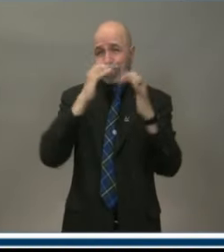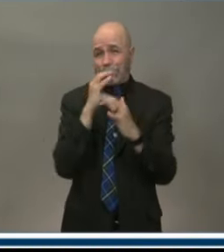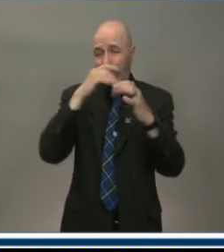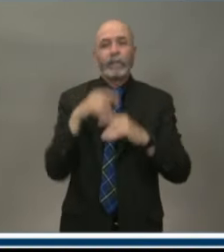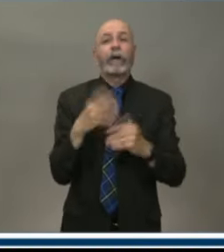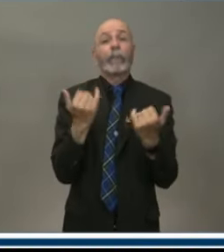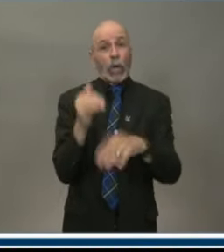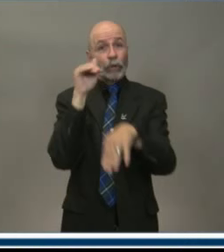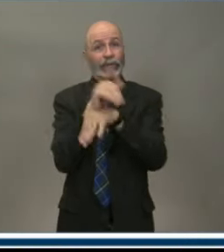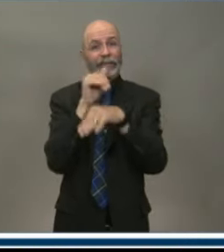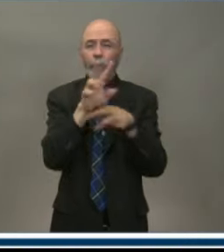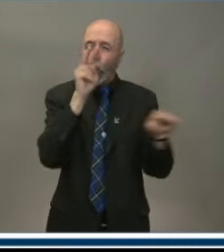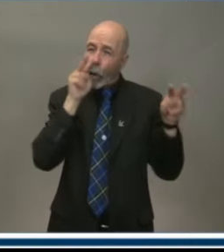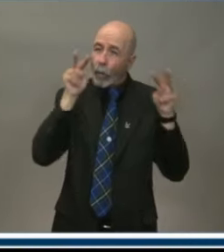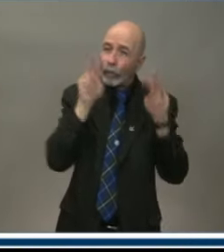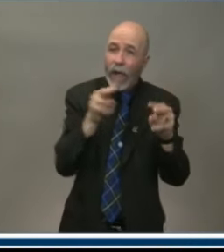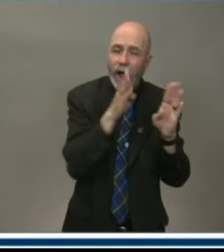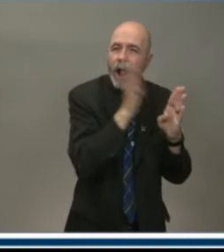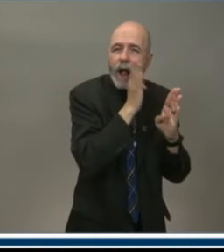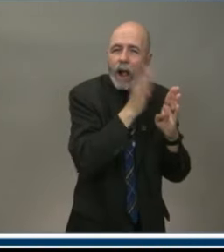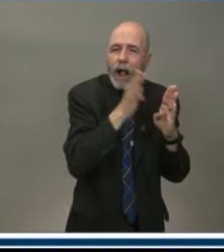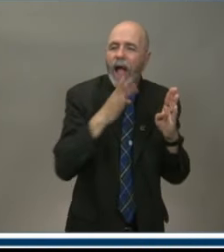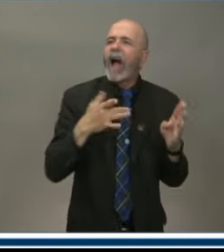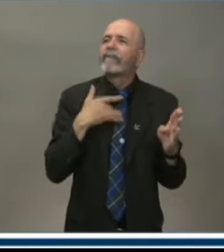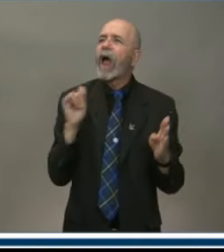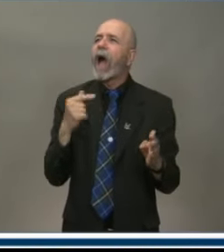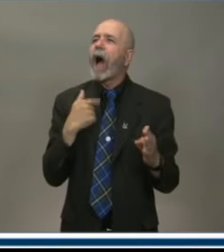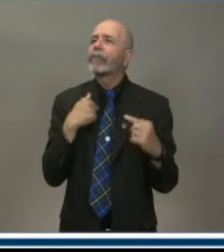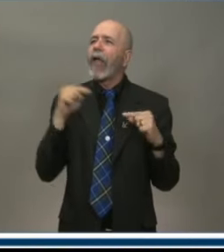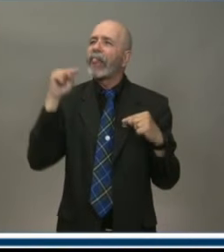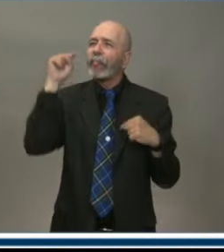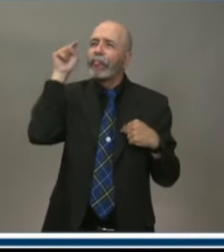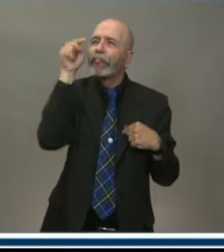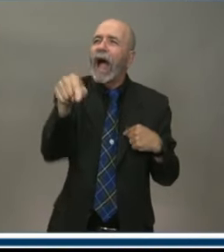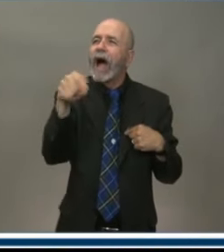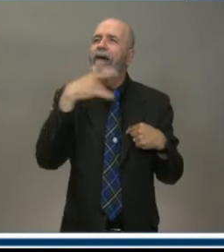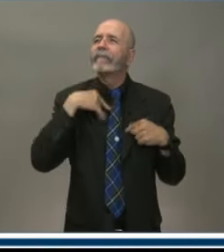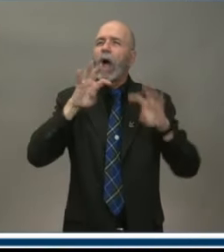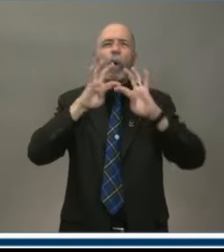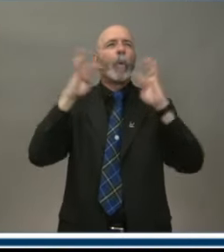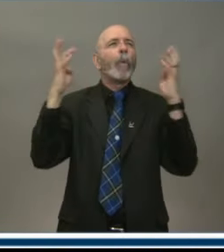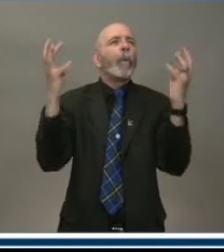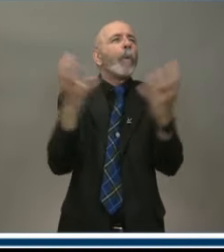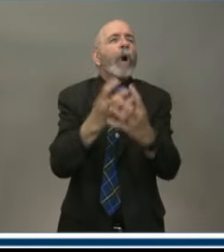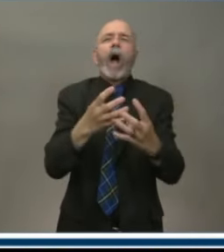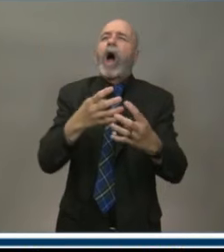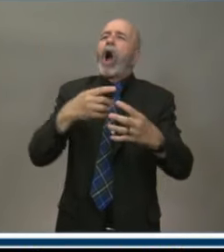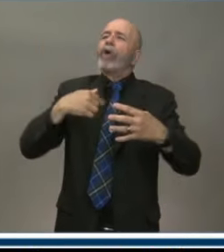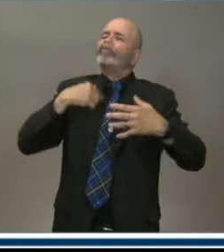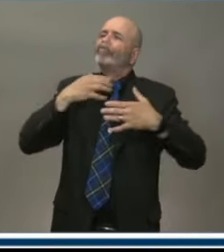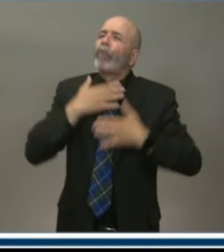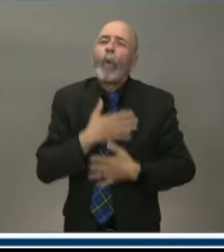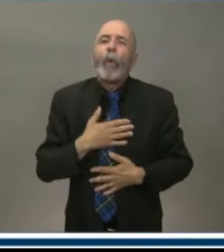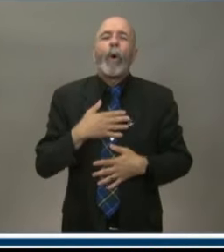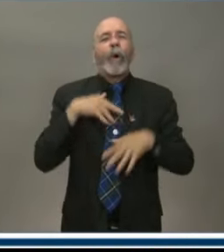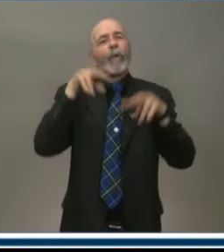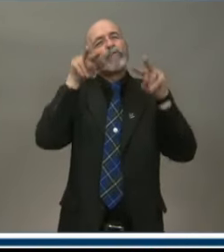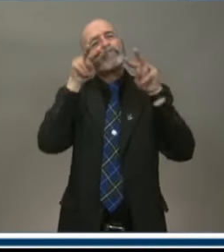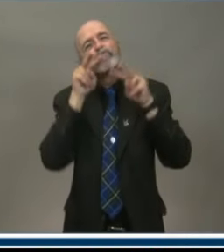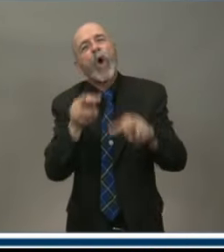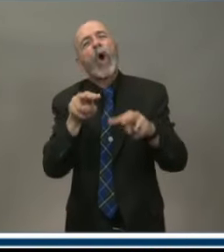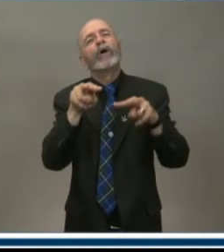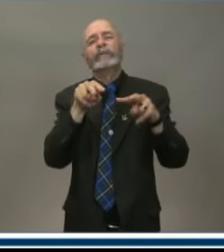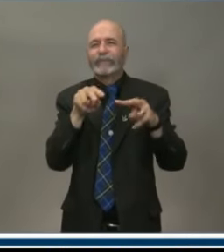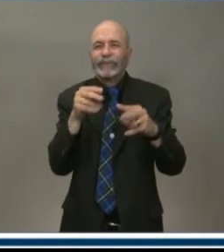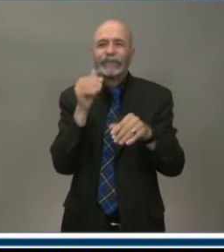they're gathering around the table and listening to some remarkable stories about some remarkable people. To the families, I know this